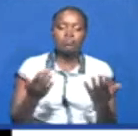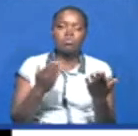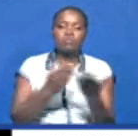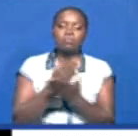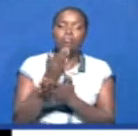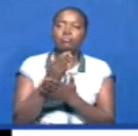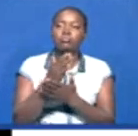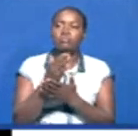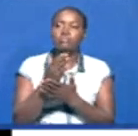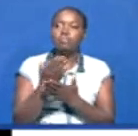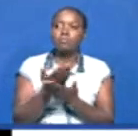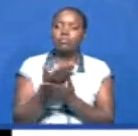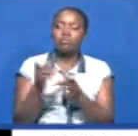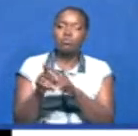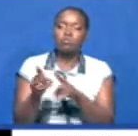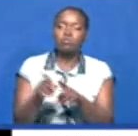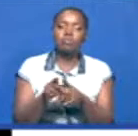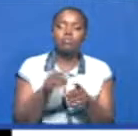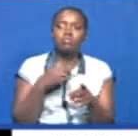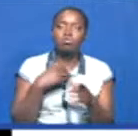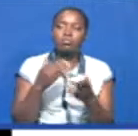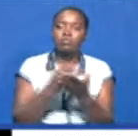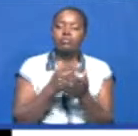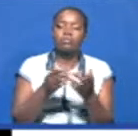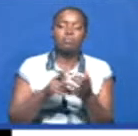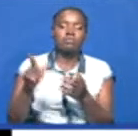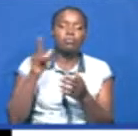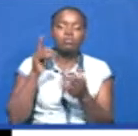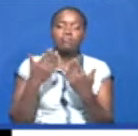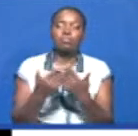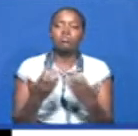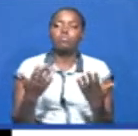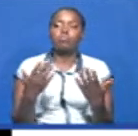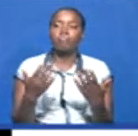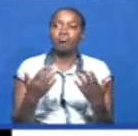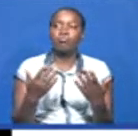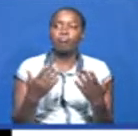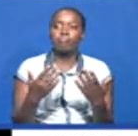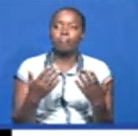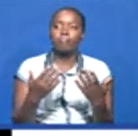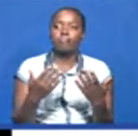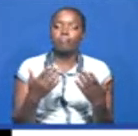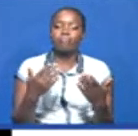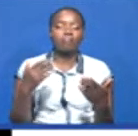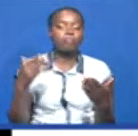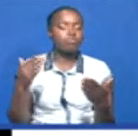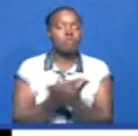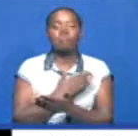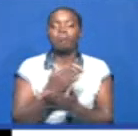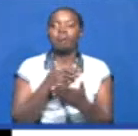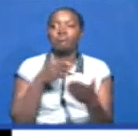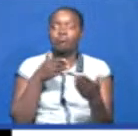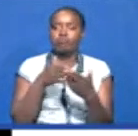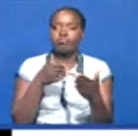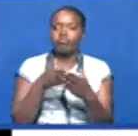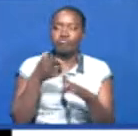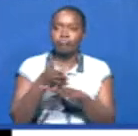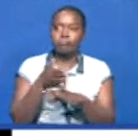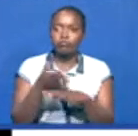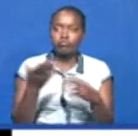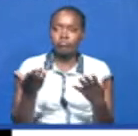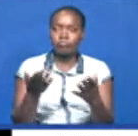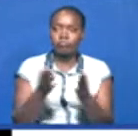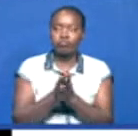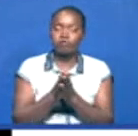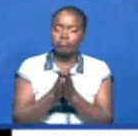addition, we have a number of other legal instruments to combat counterfeiting. In order to